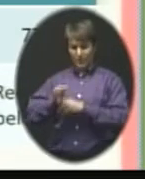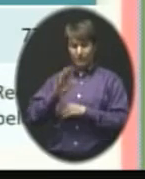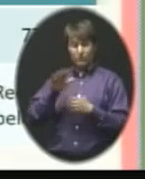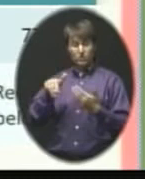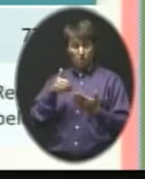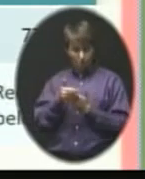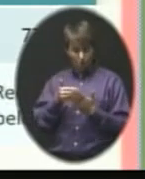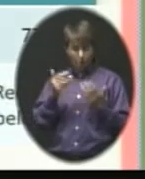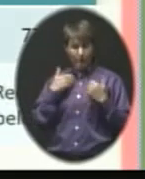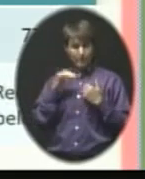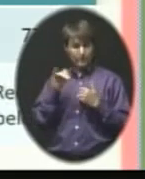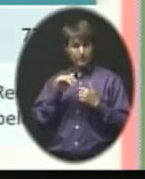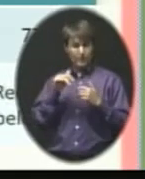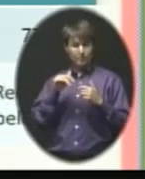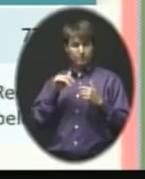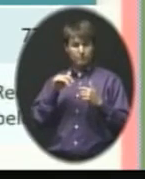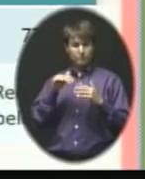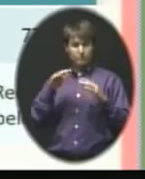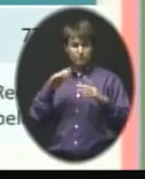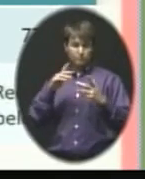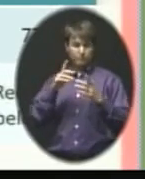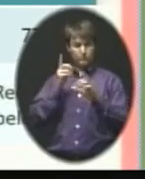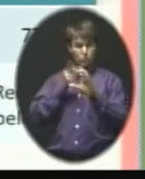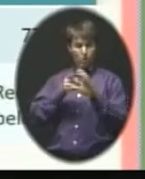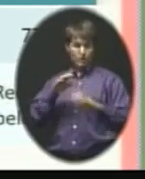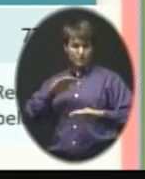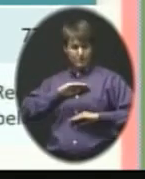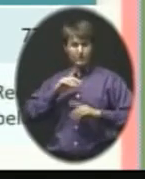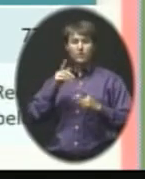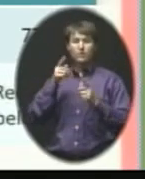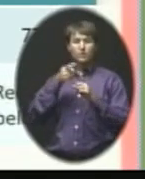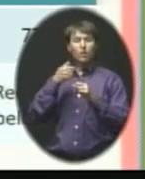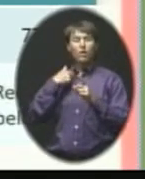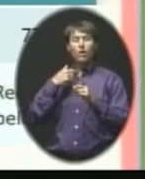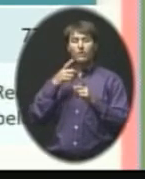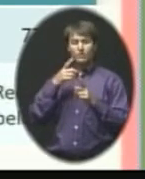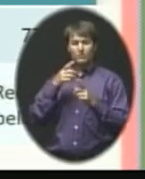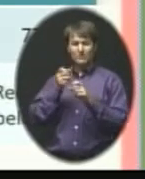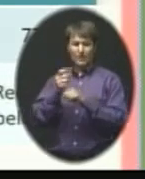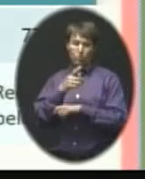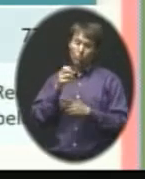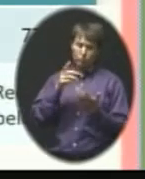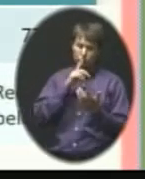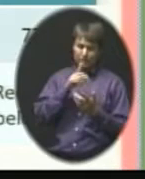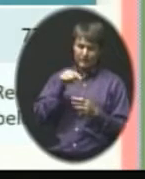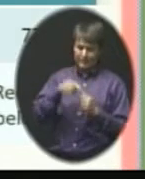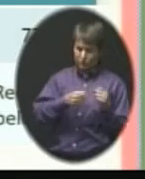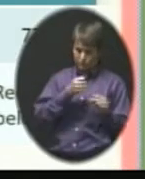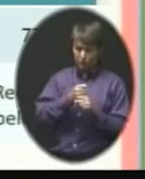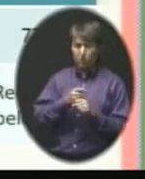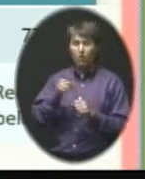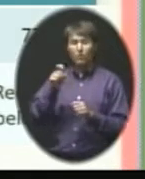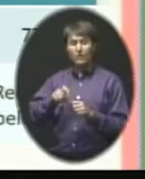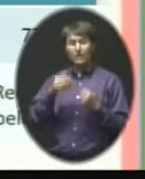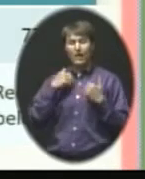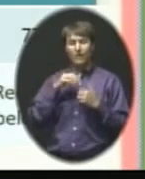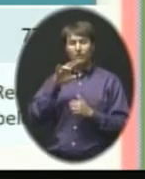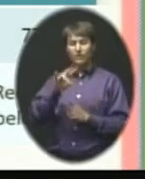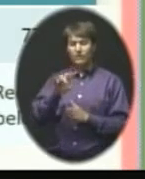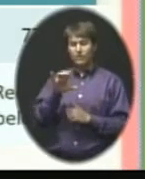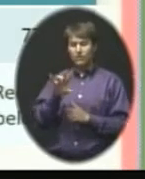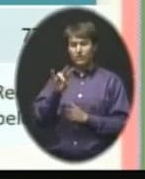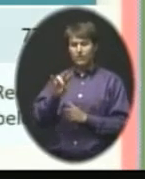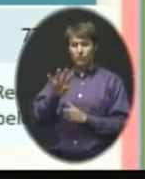same target to meet, our target now is next year, or this year, I guess we should say, we need to have